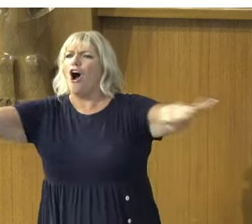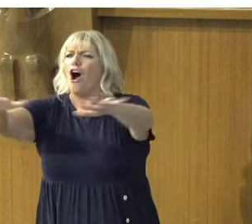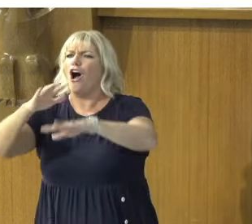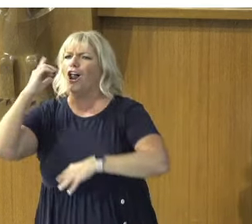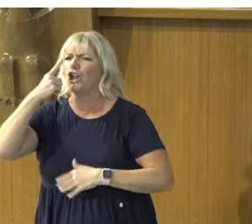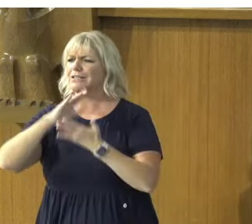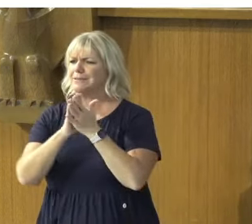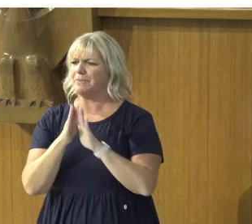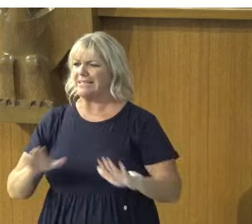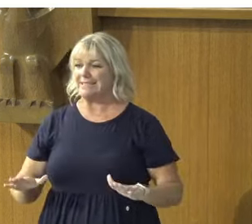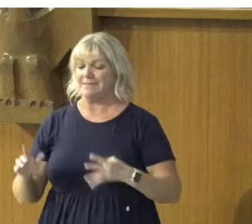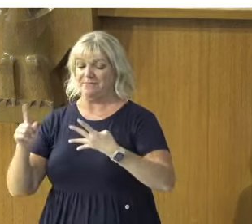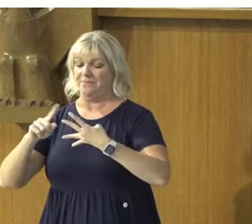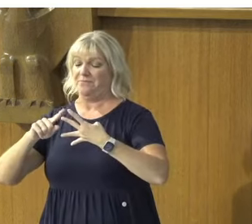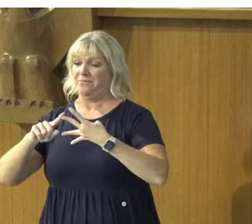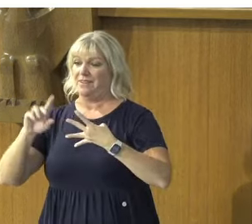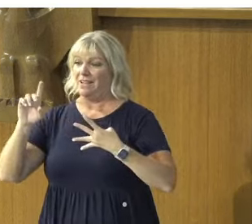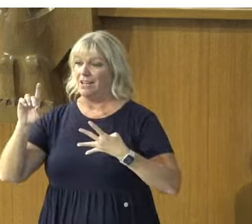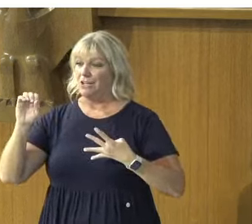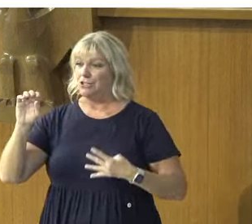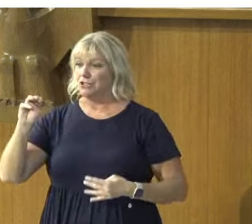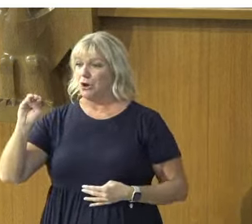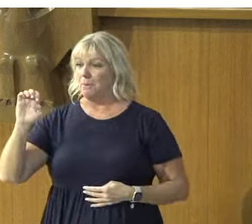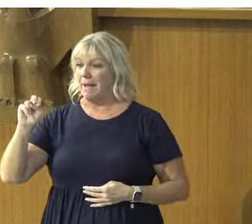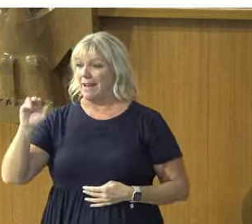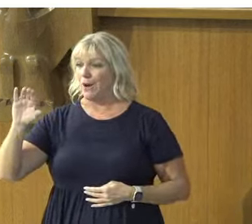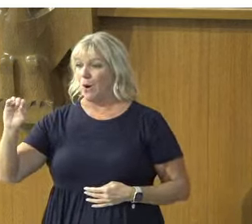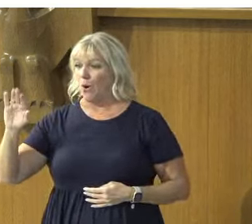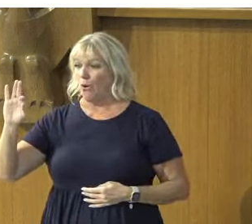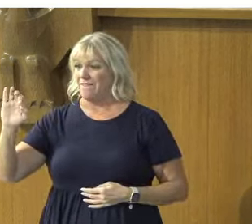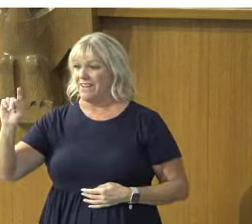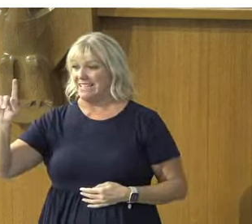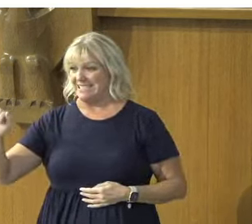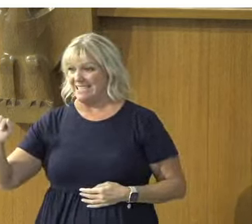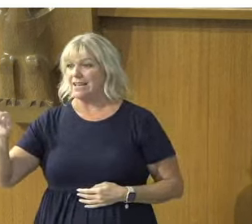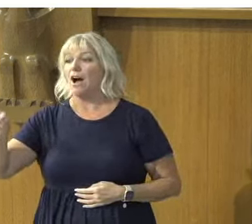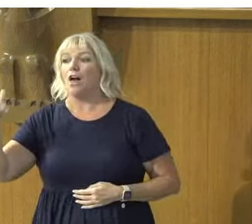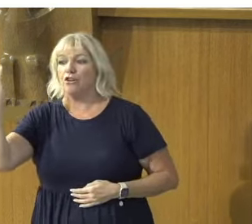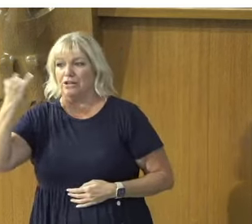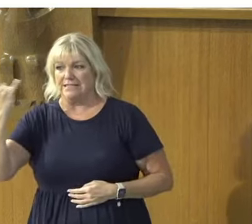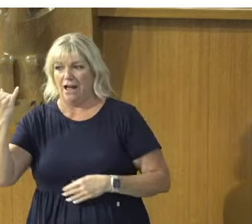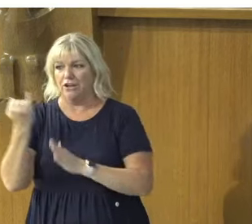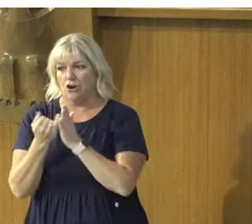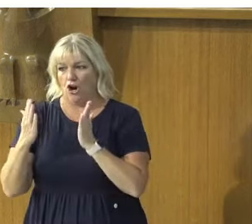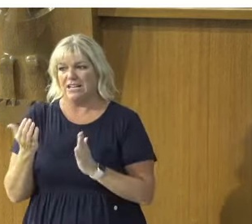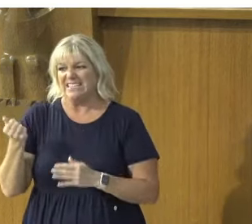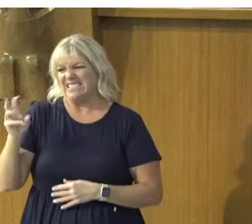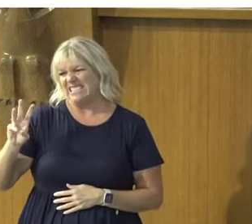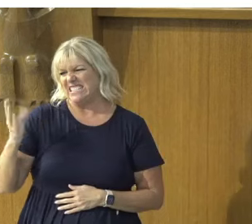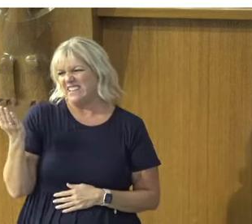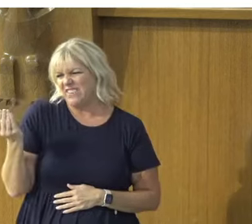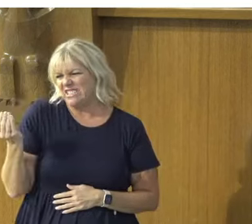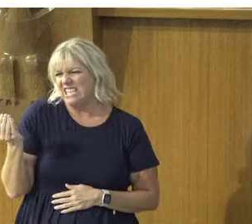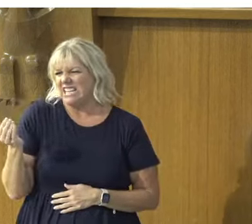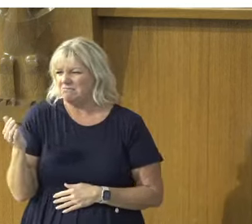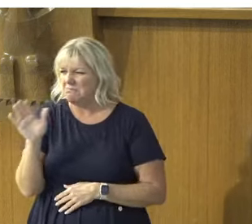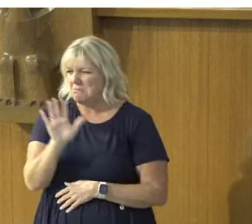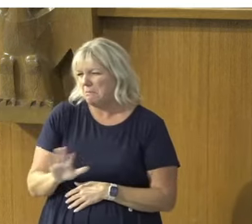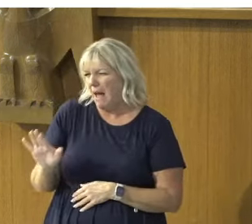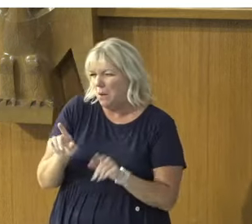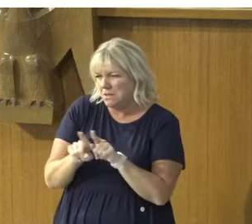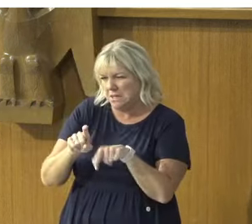The next one is by Domenico Fetti, another Italian artist, completed in 1615, so about the same time as the other painting.